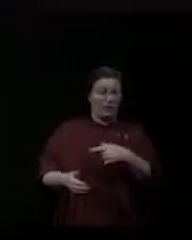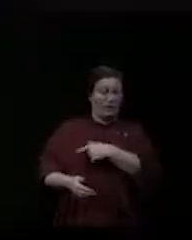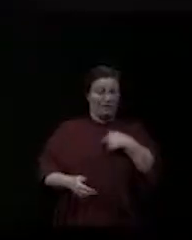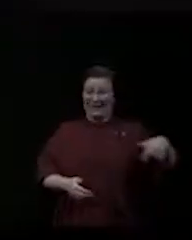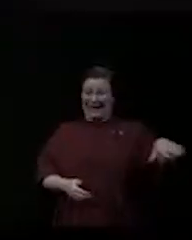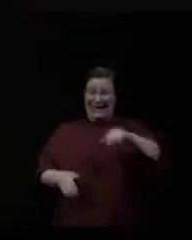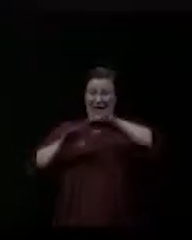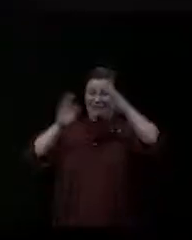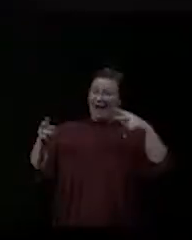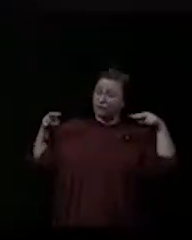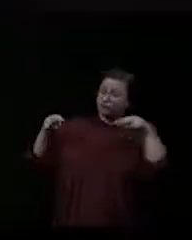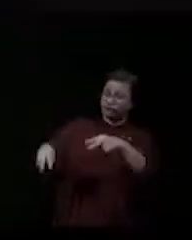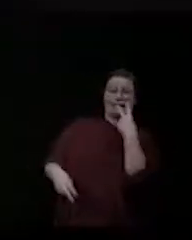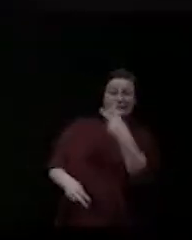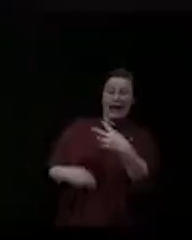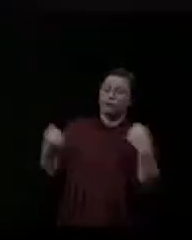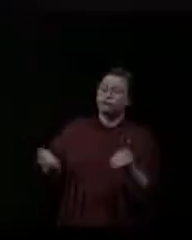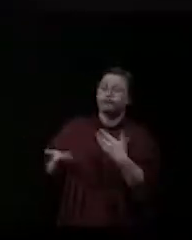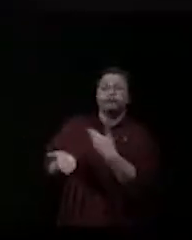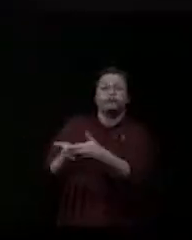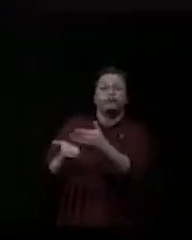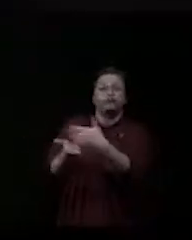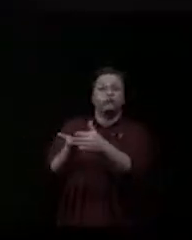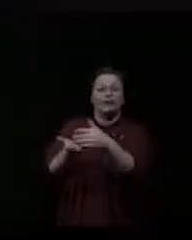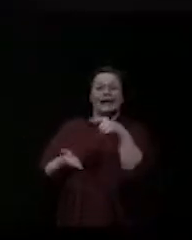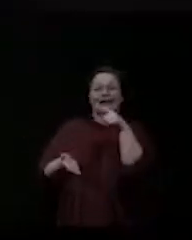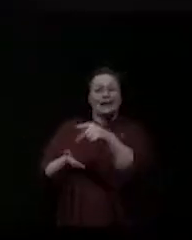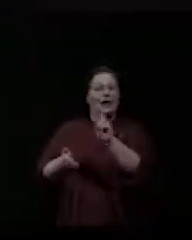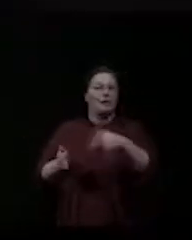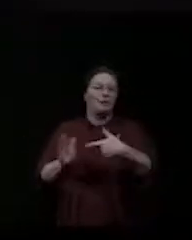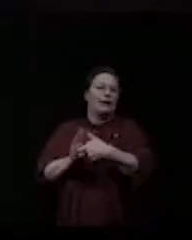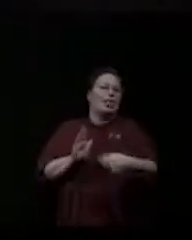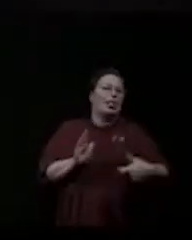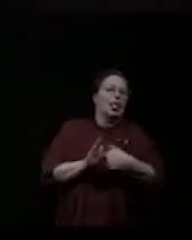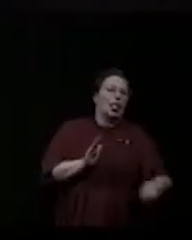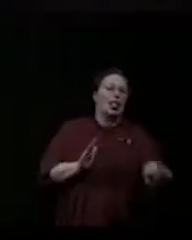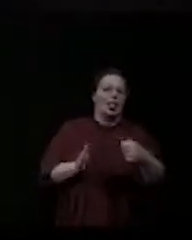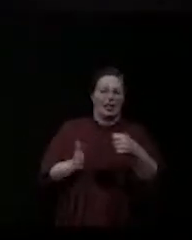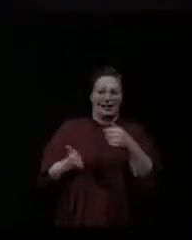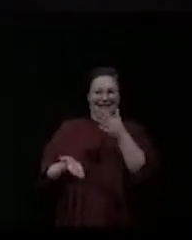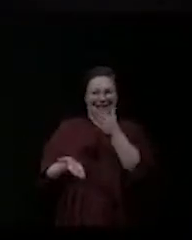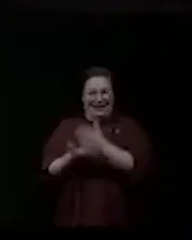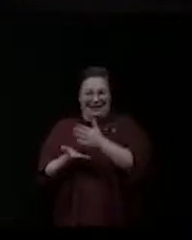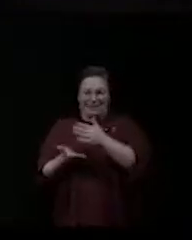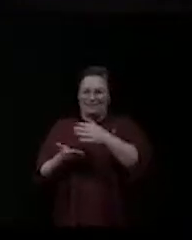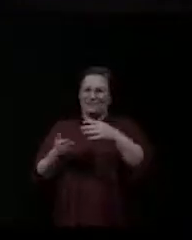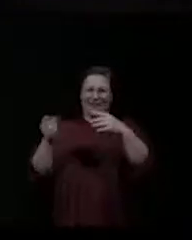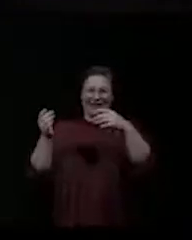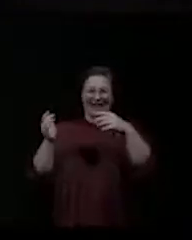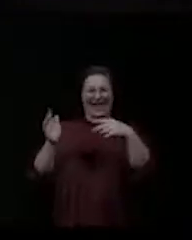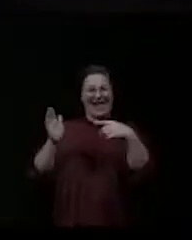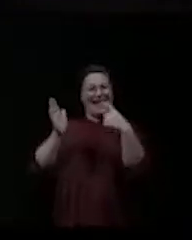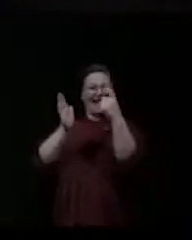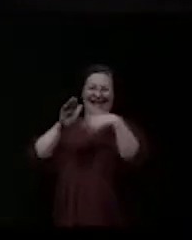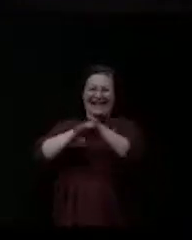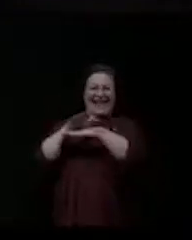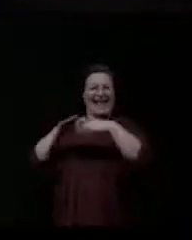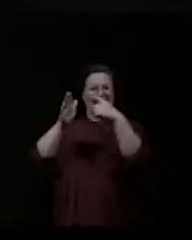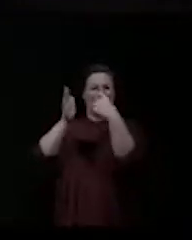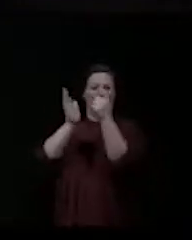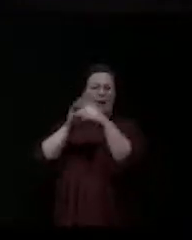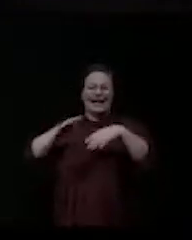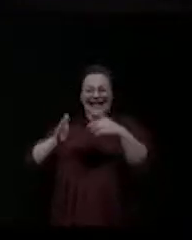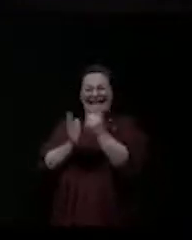of the world further undermines the legitimacy of the rules-based international